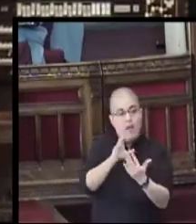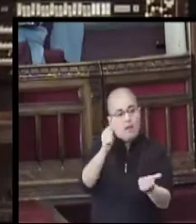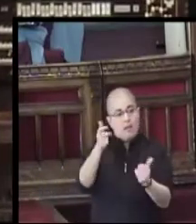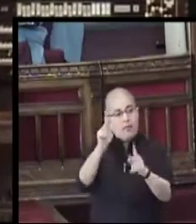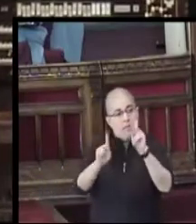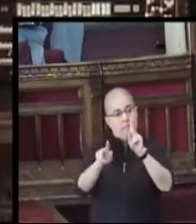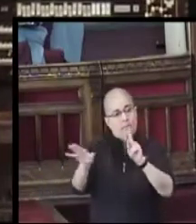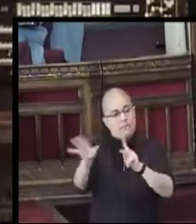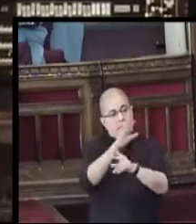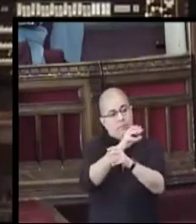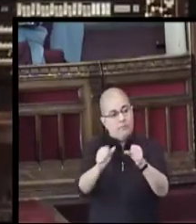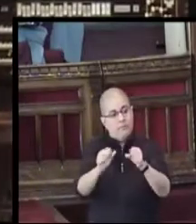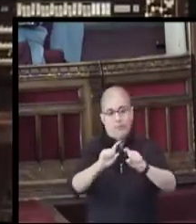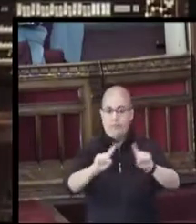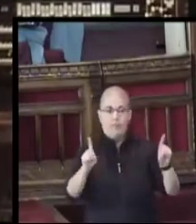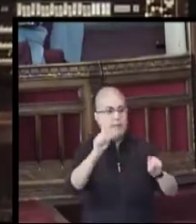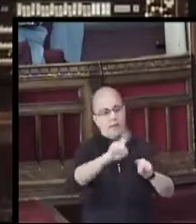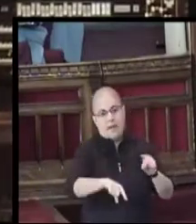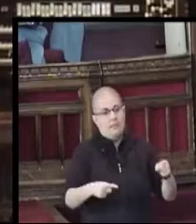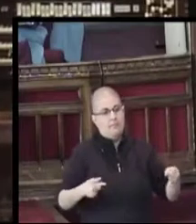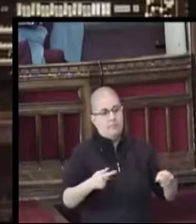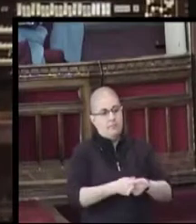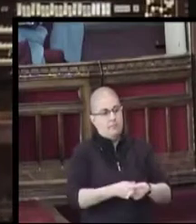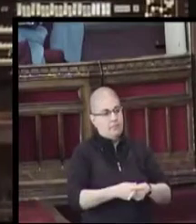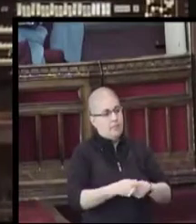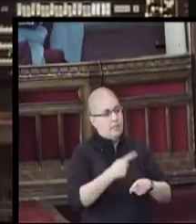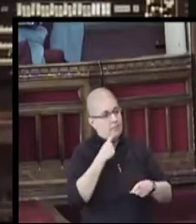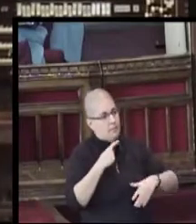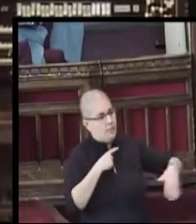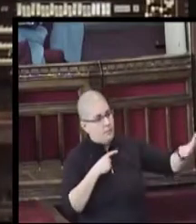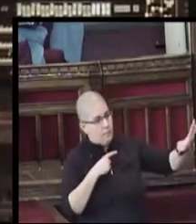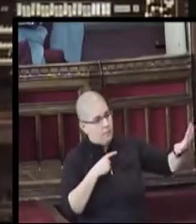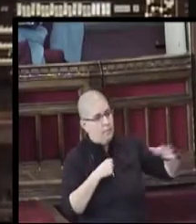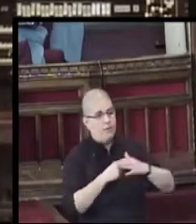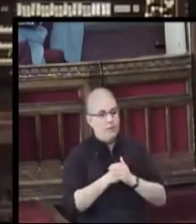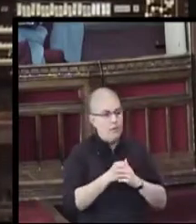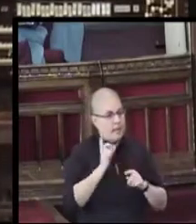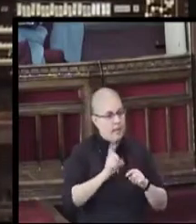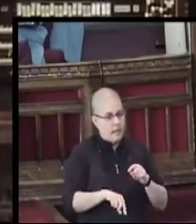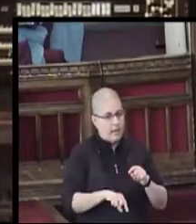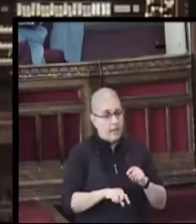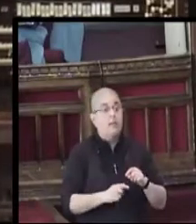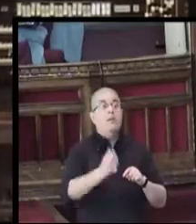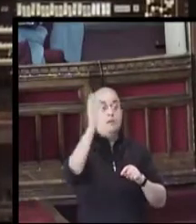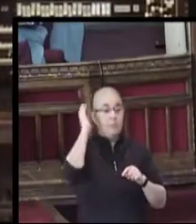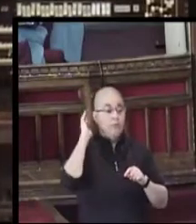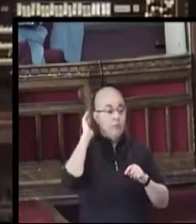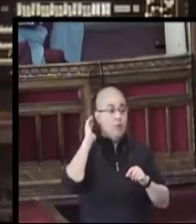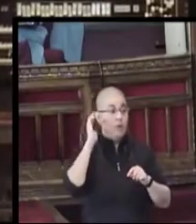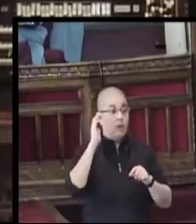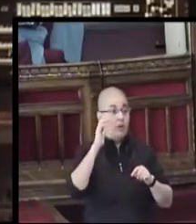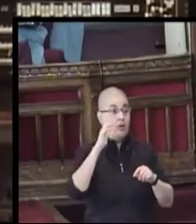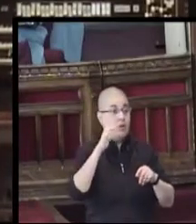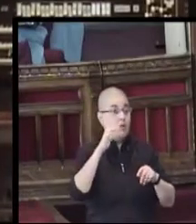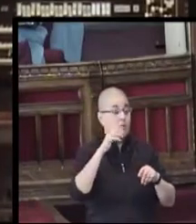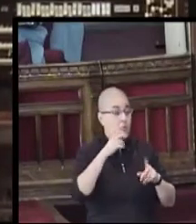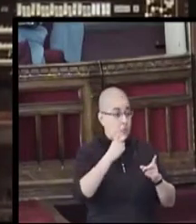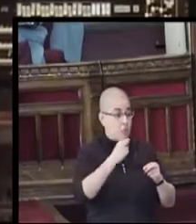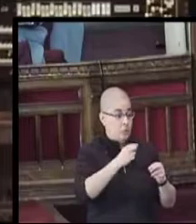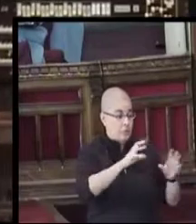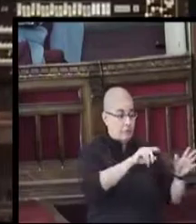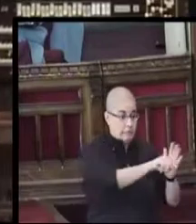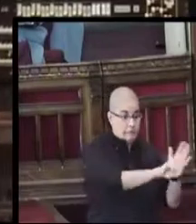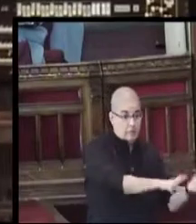others, clearly we would condemn human sacrifice, which was once a religious tradition, or animal